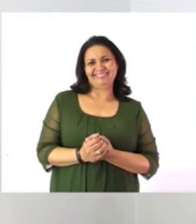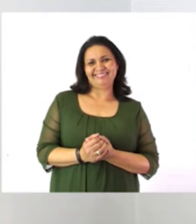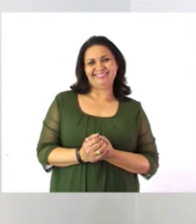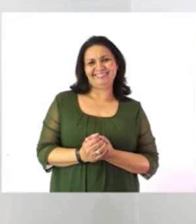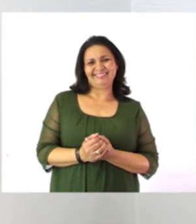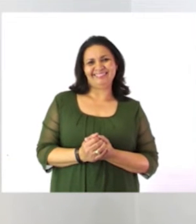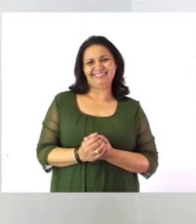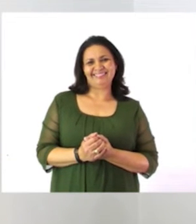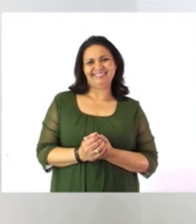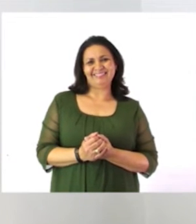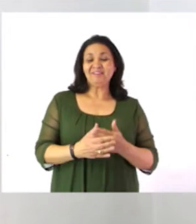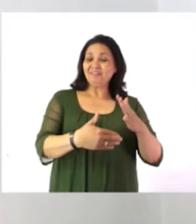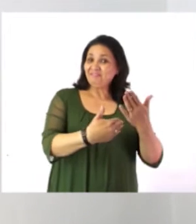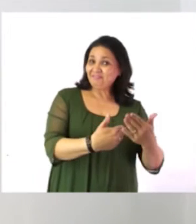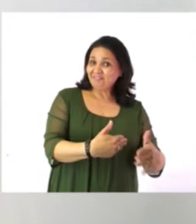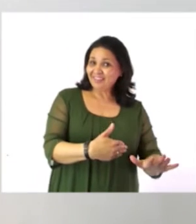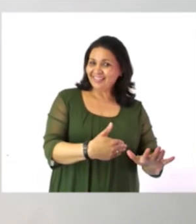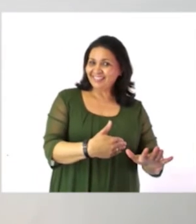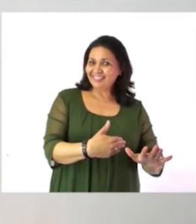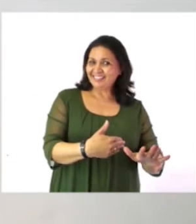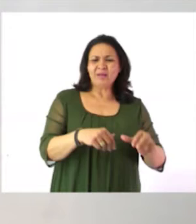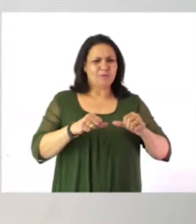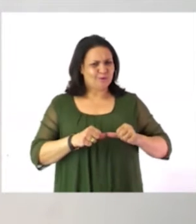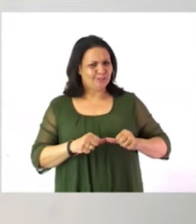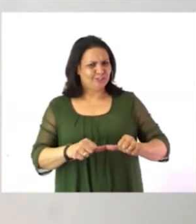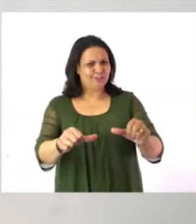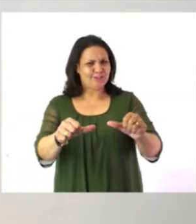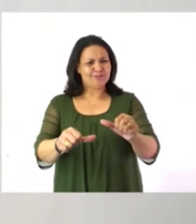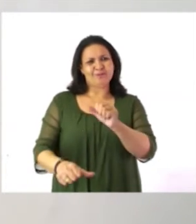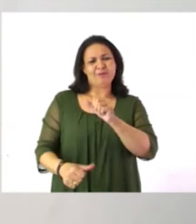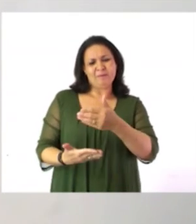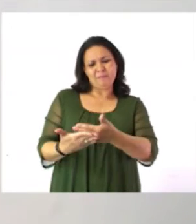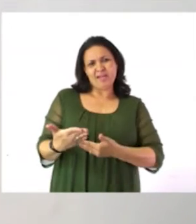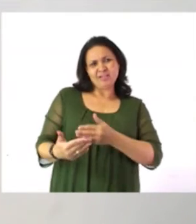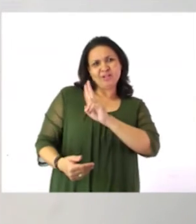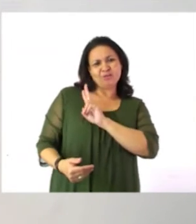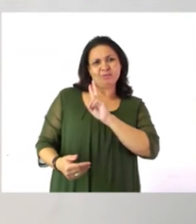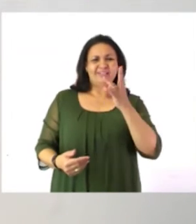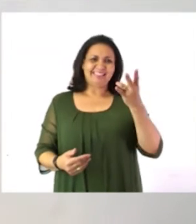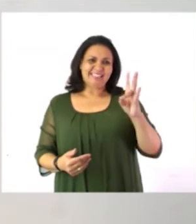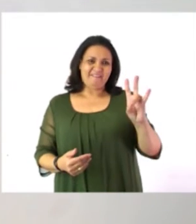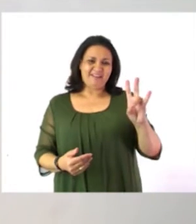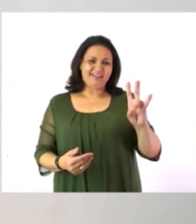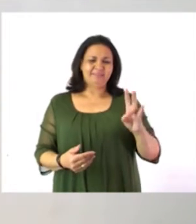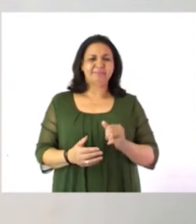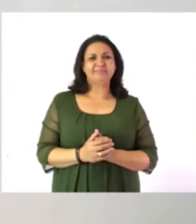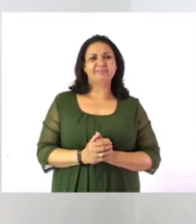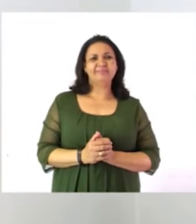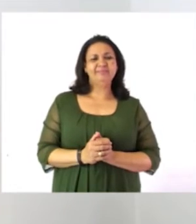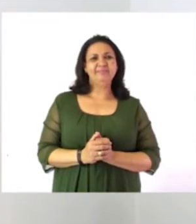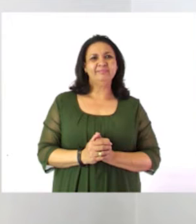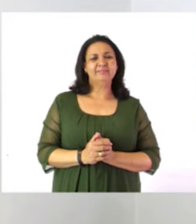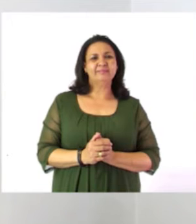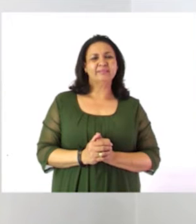Okay, once you've done that, then we go to the next page, page 27. Go to page